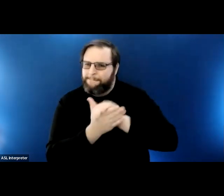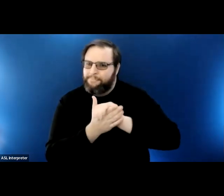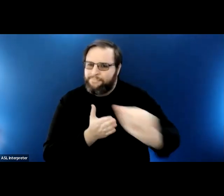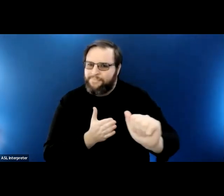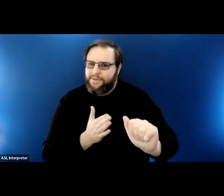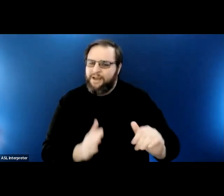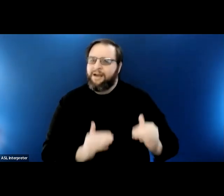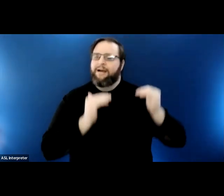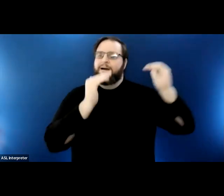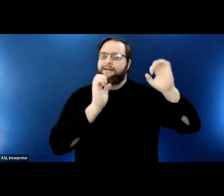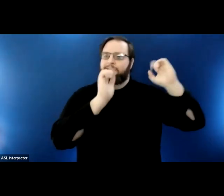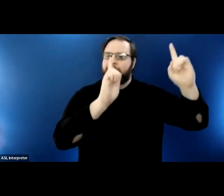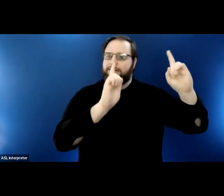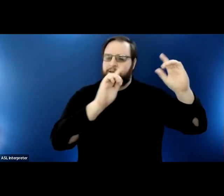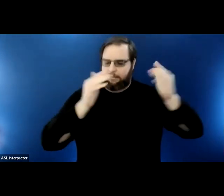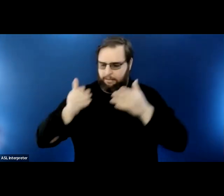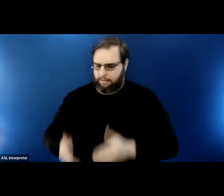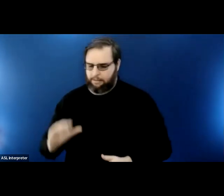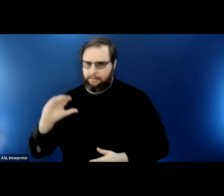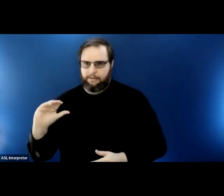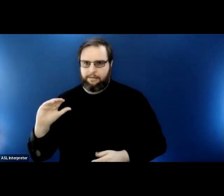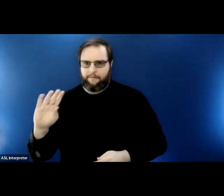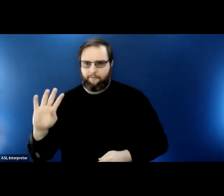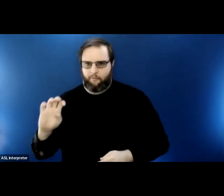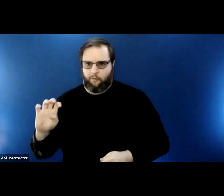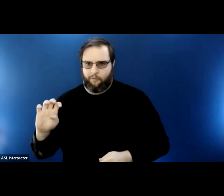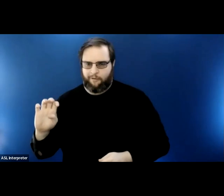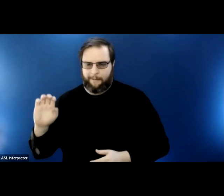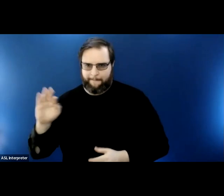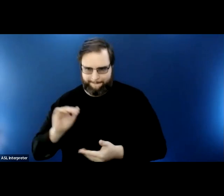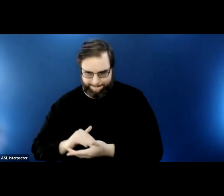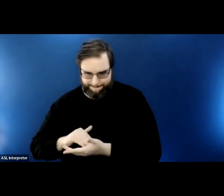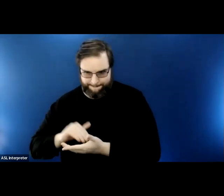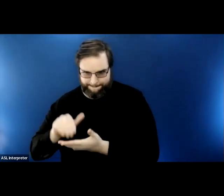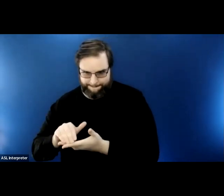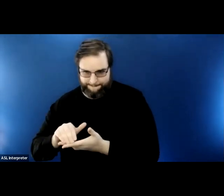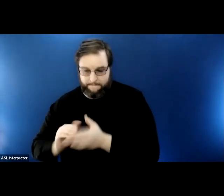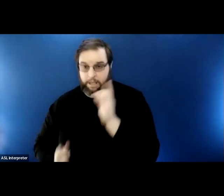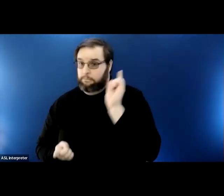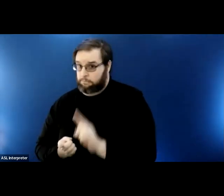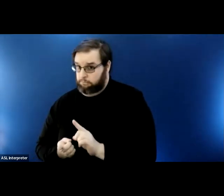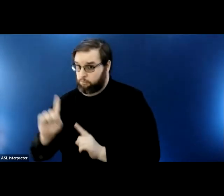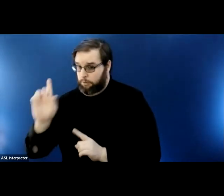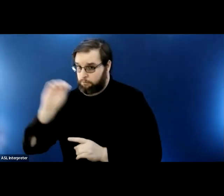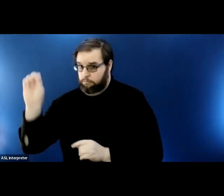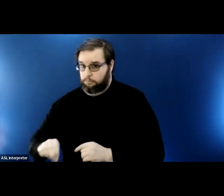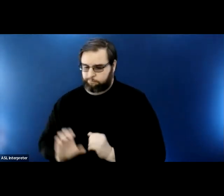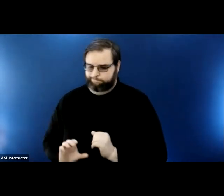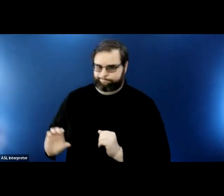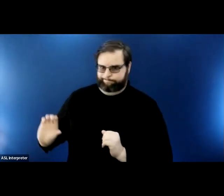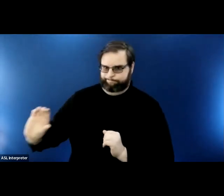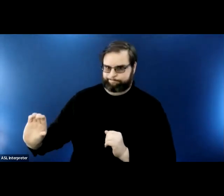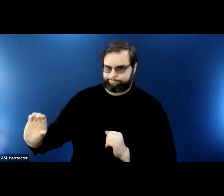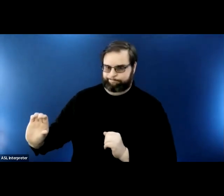And of that amount, a mere $400 million, or less than 1%, went to all